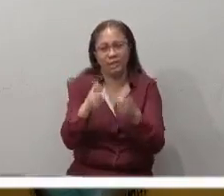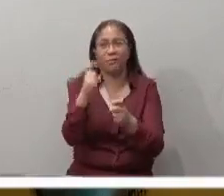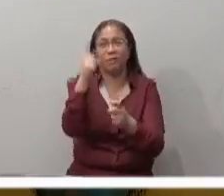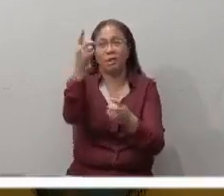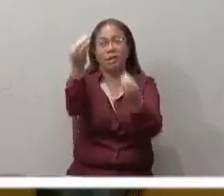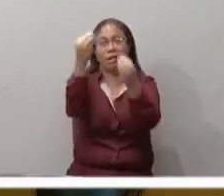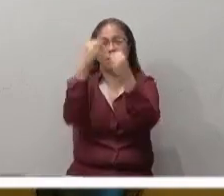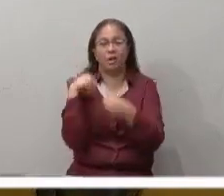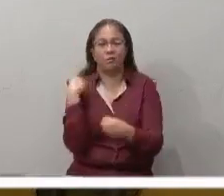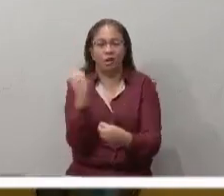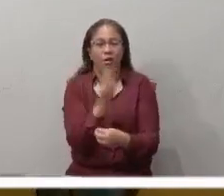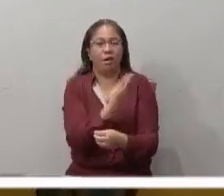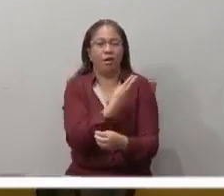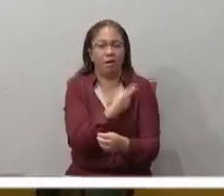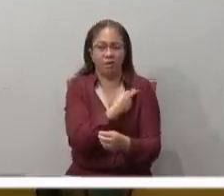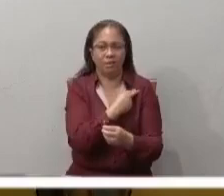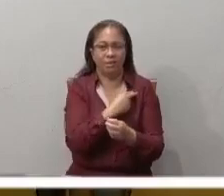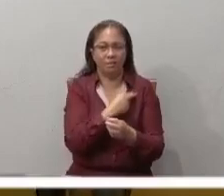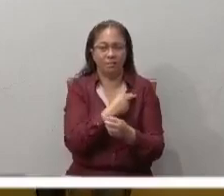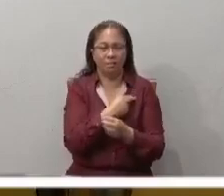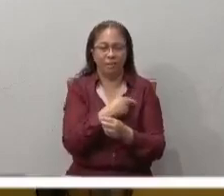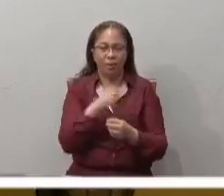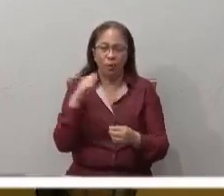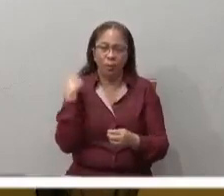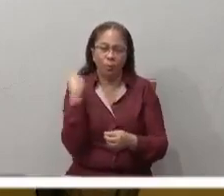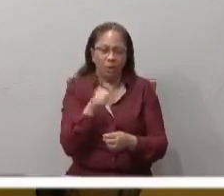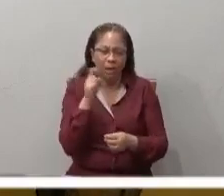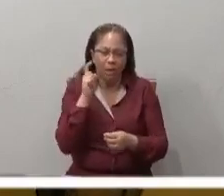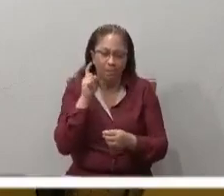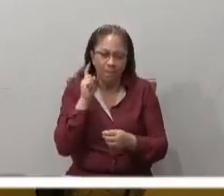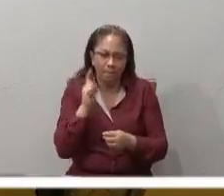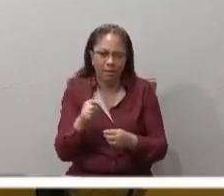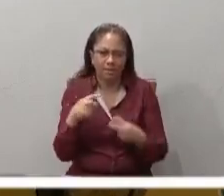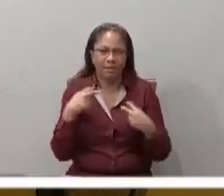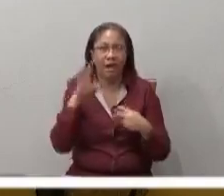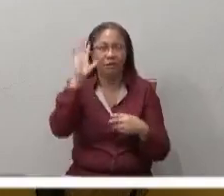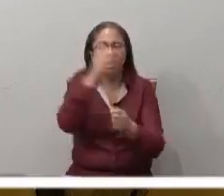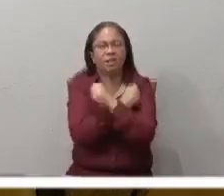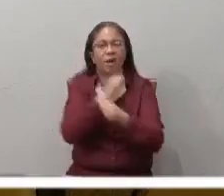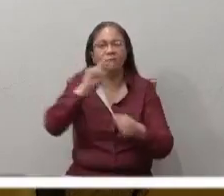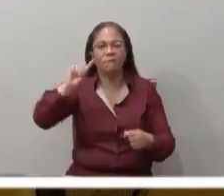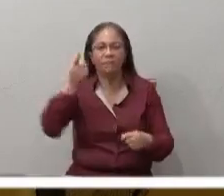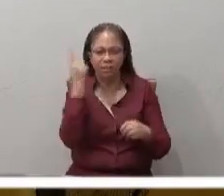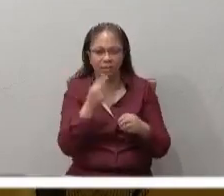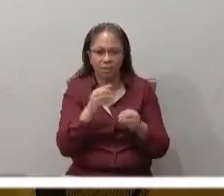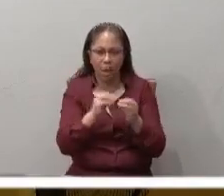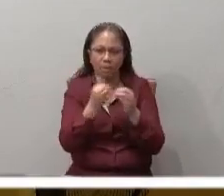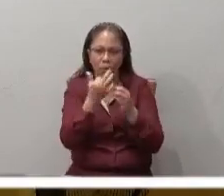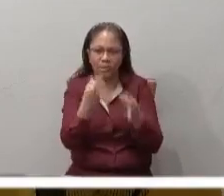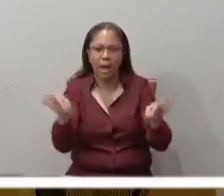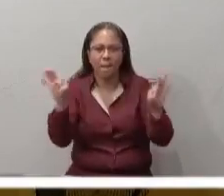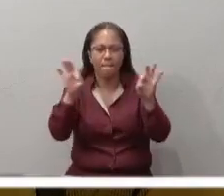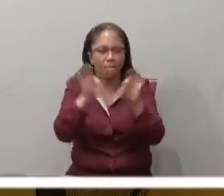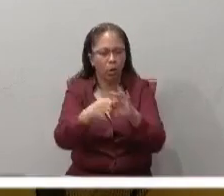been given, and therefore put this love first above and beyond everything else.